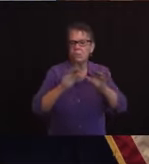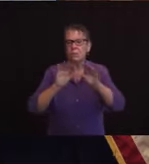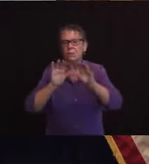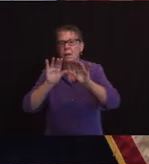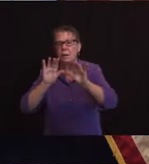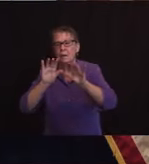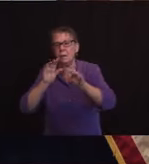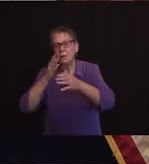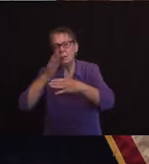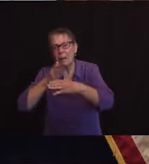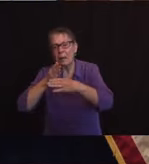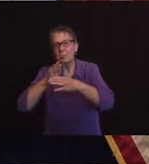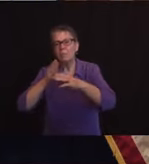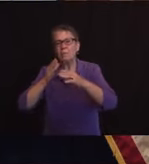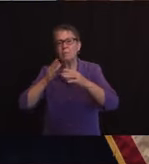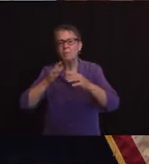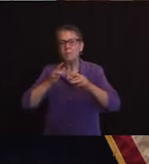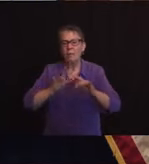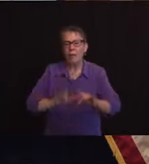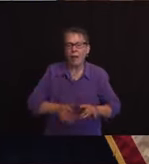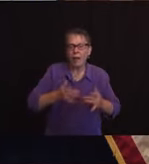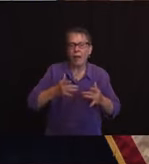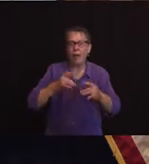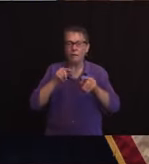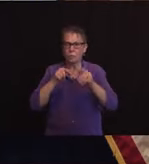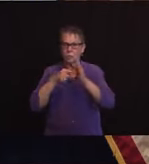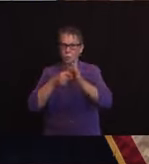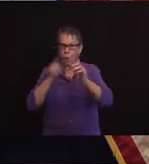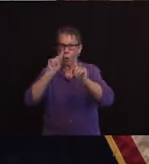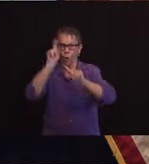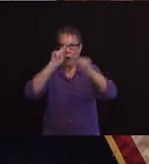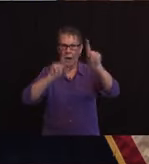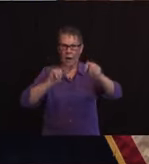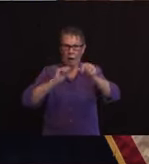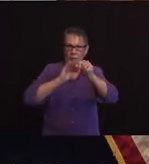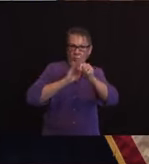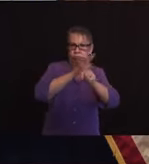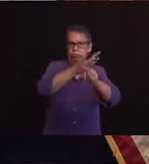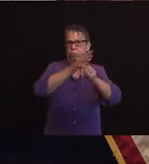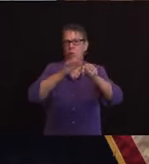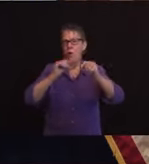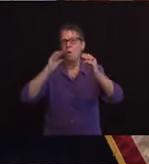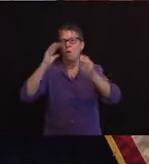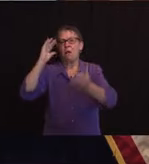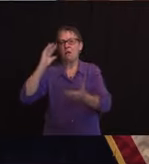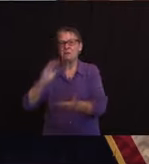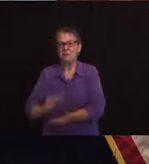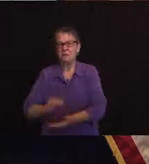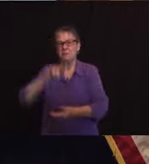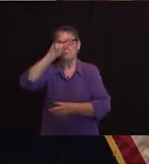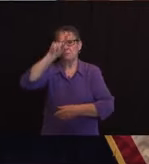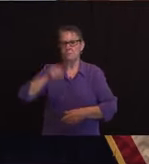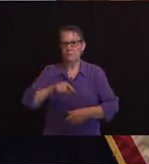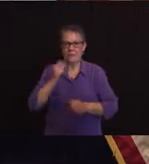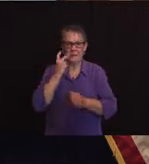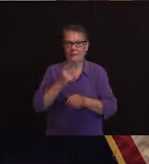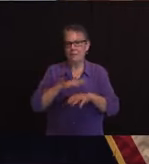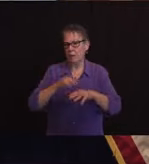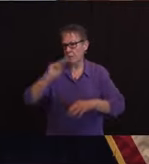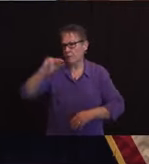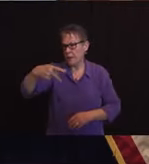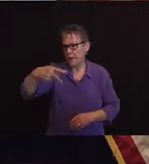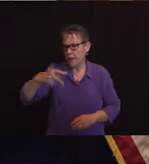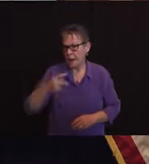it's flipping, and we're seeing more orange. So we are seeing increased community spread. And the most important thing we can